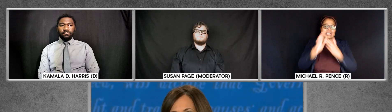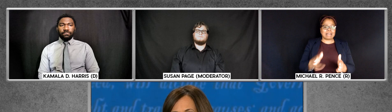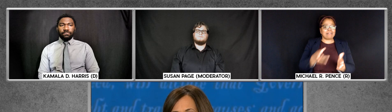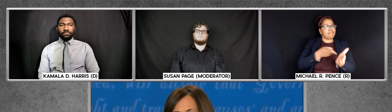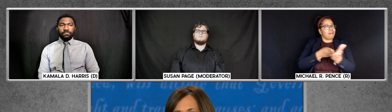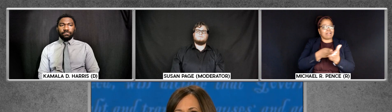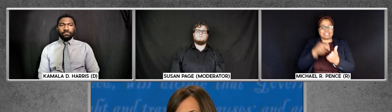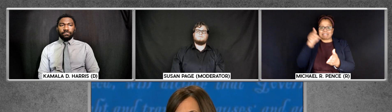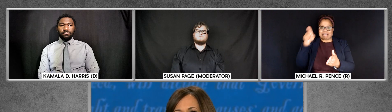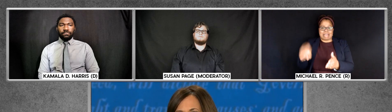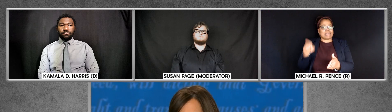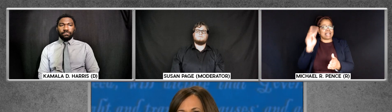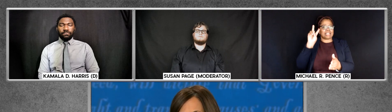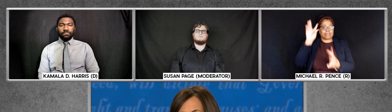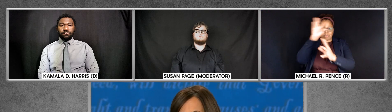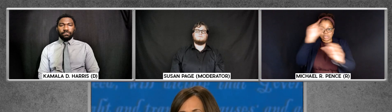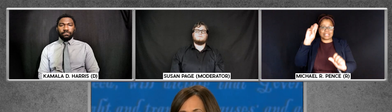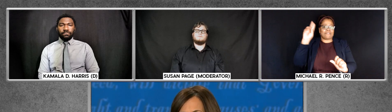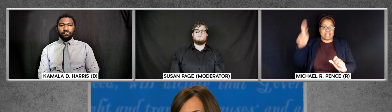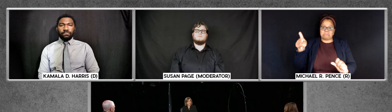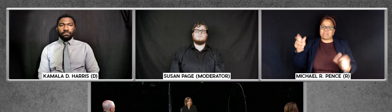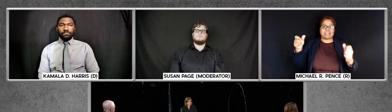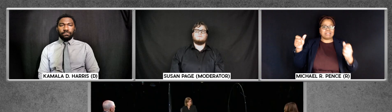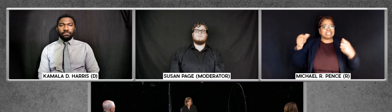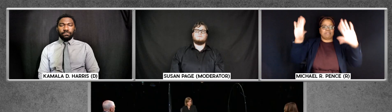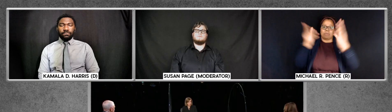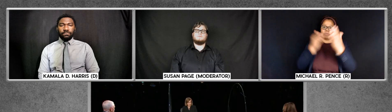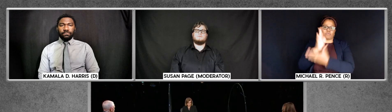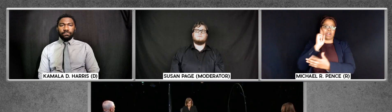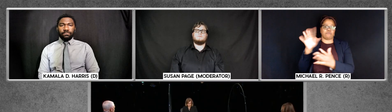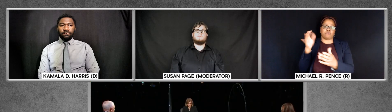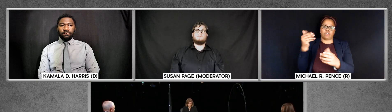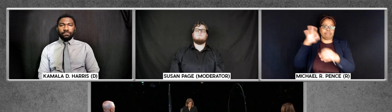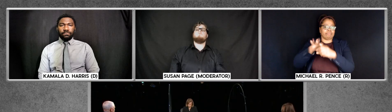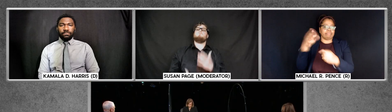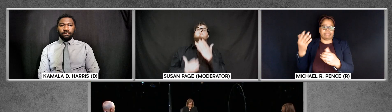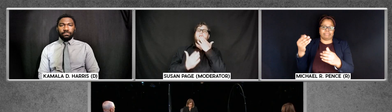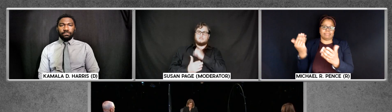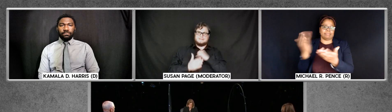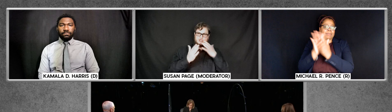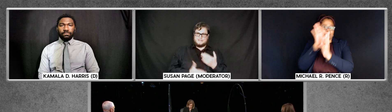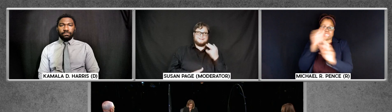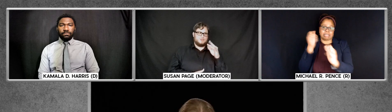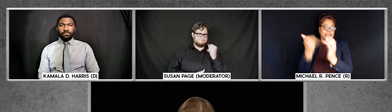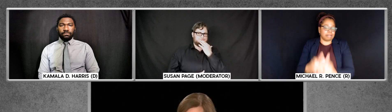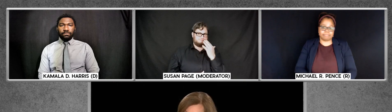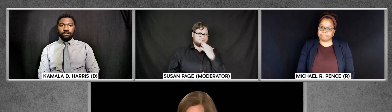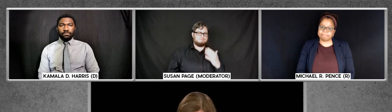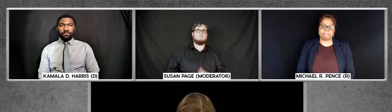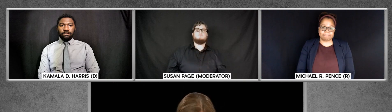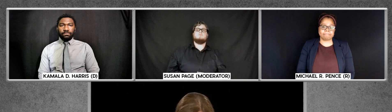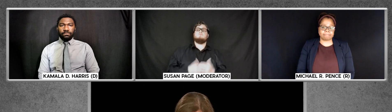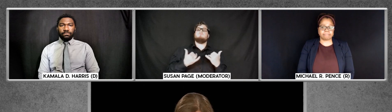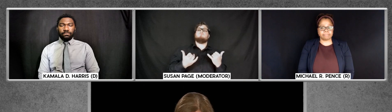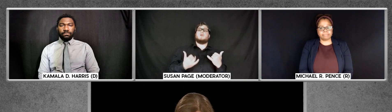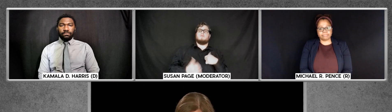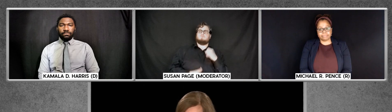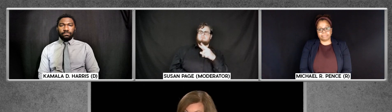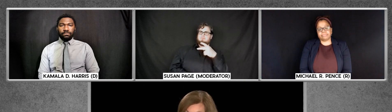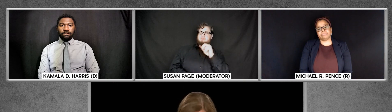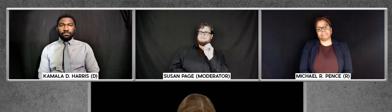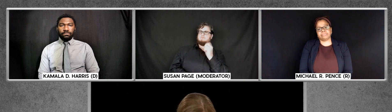forfeited their right to re-election based on this. Thank you, Senator Harris. Vice President Pence, more than